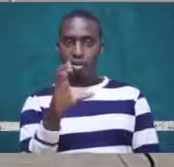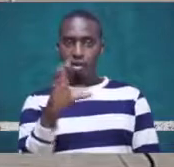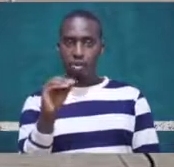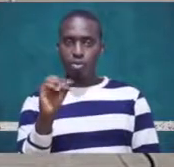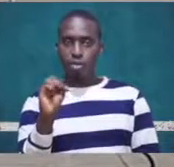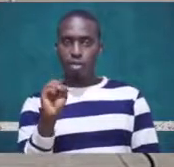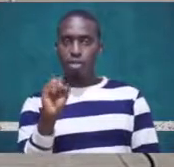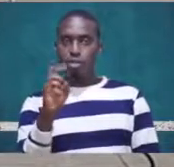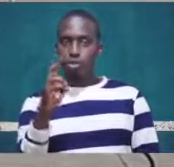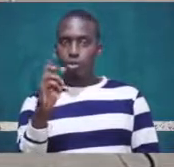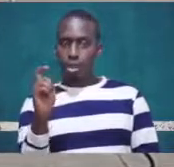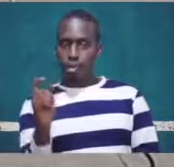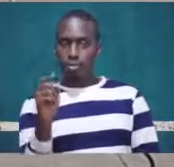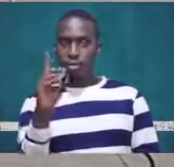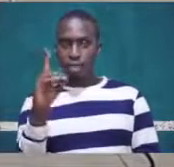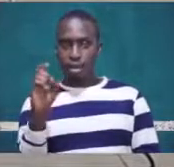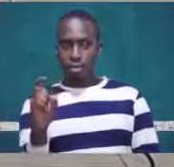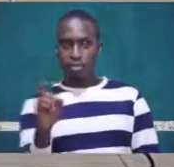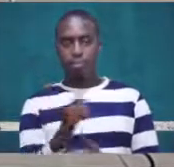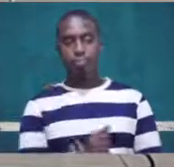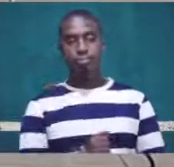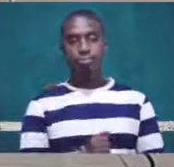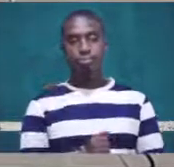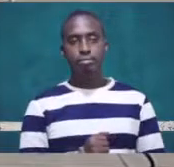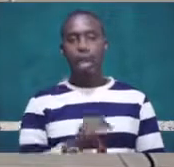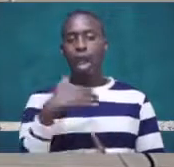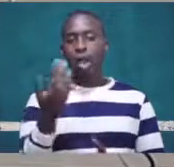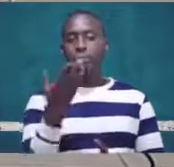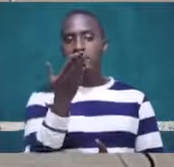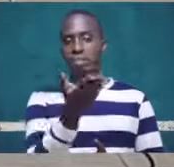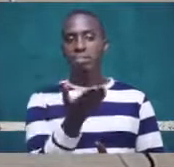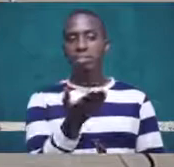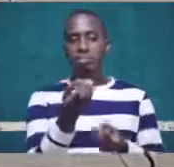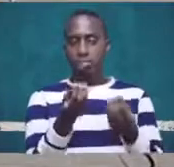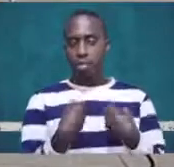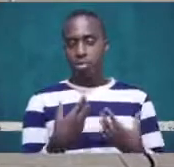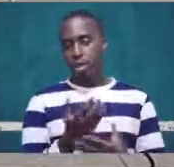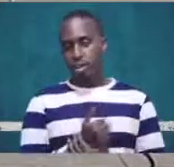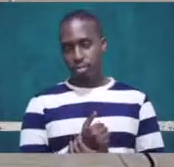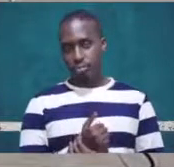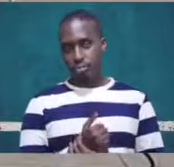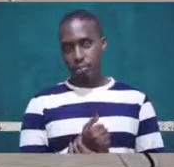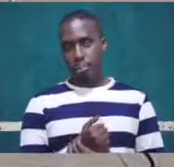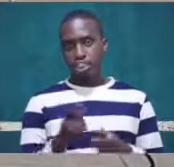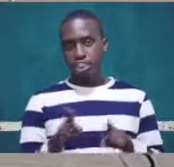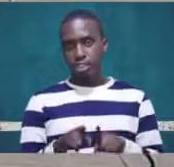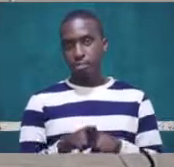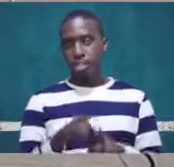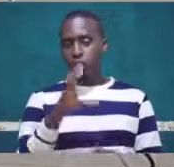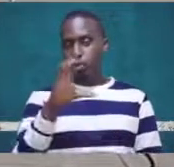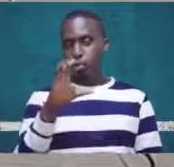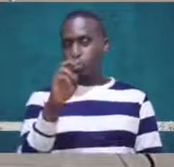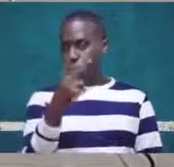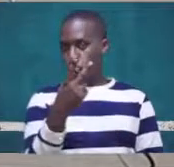cosine 2x dx. And this is given. It is like